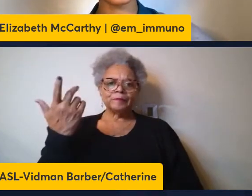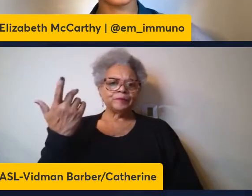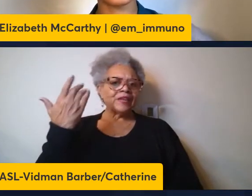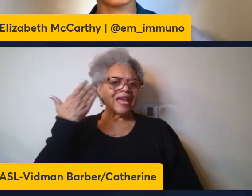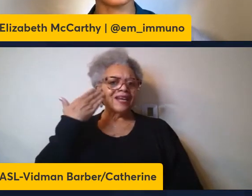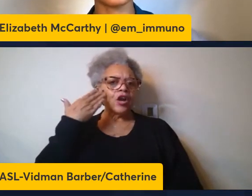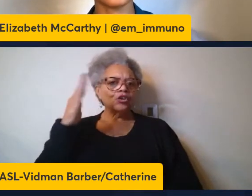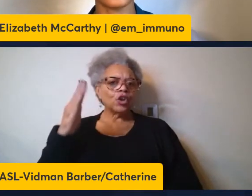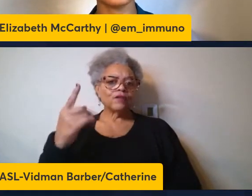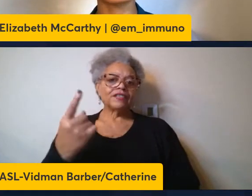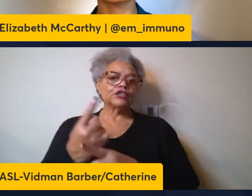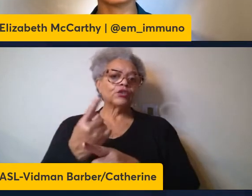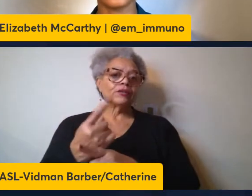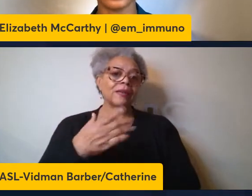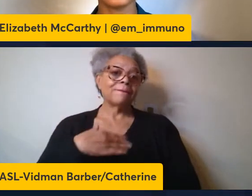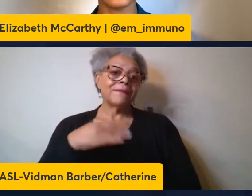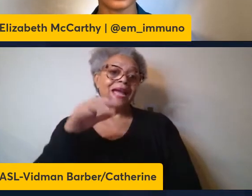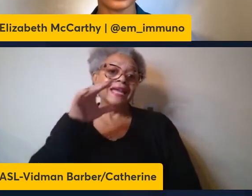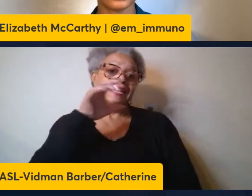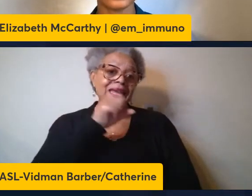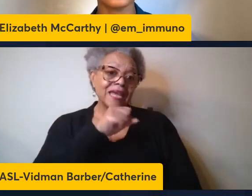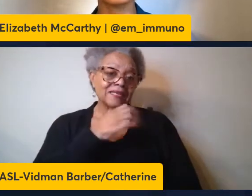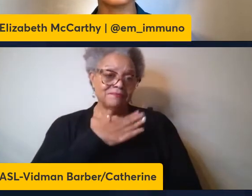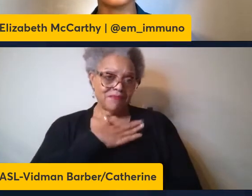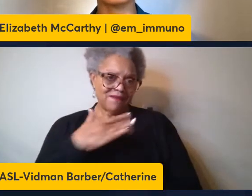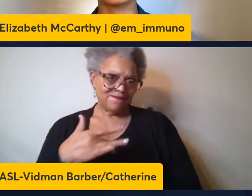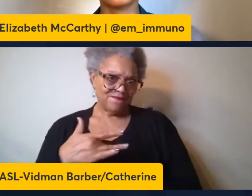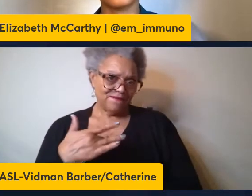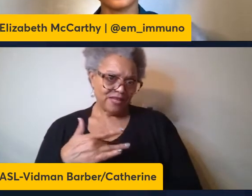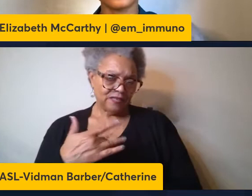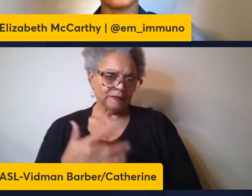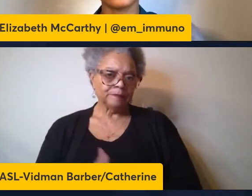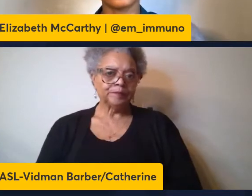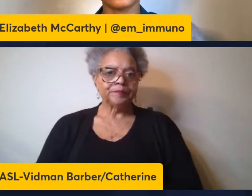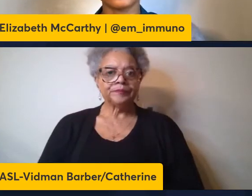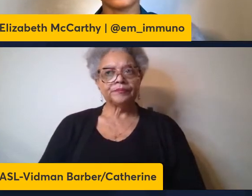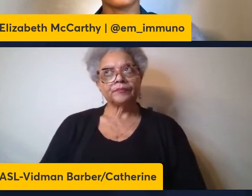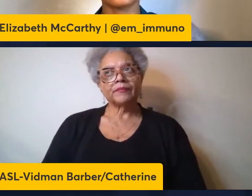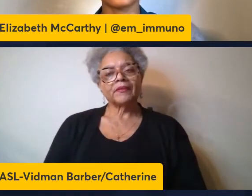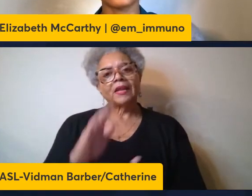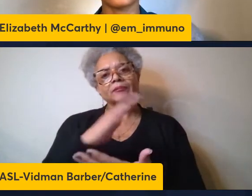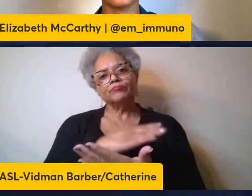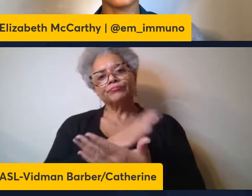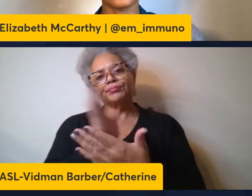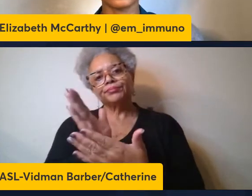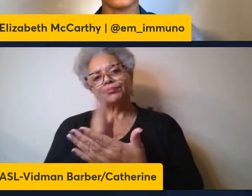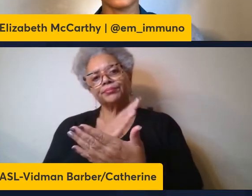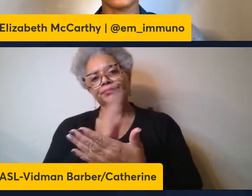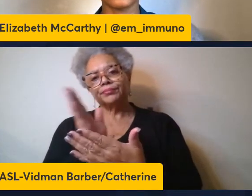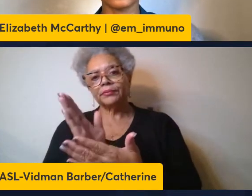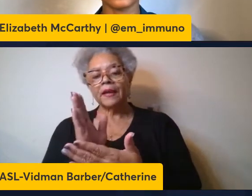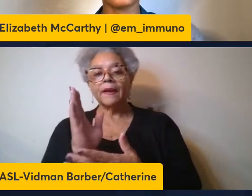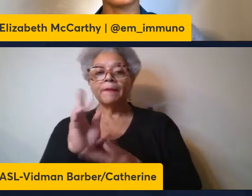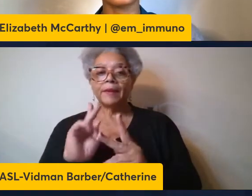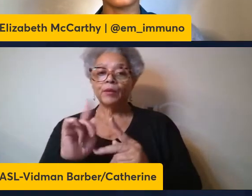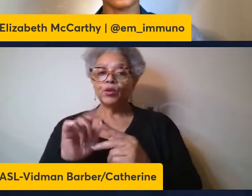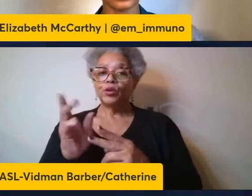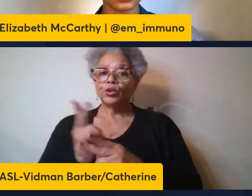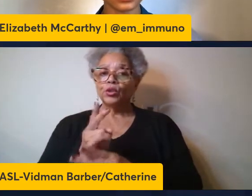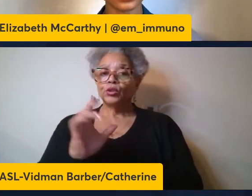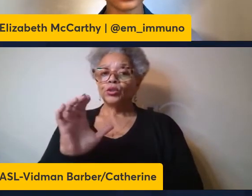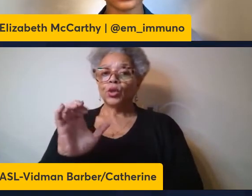is correct. This is my guess. This is my feeling. Like there's such a spectrum of people that use coding tools